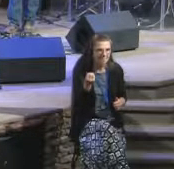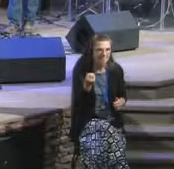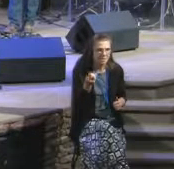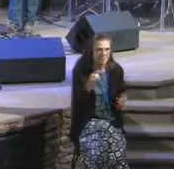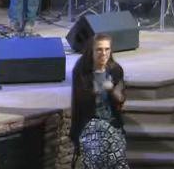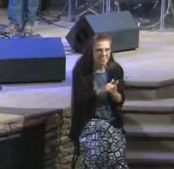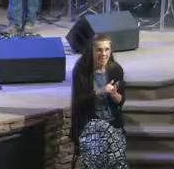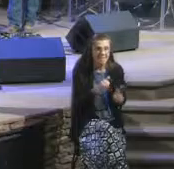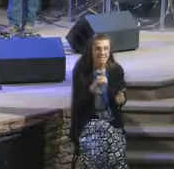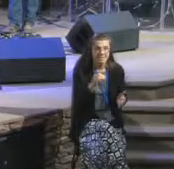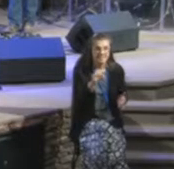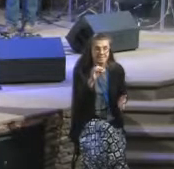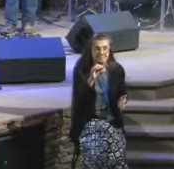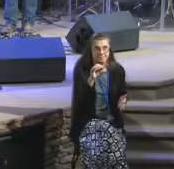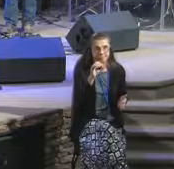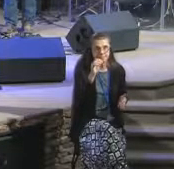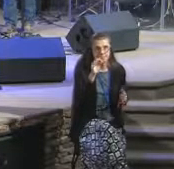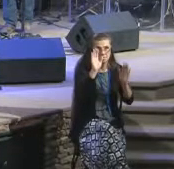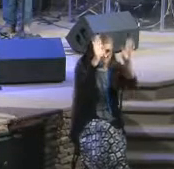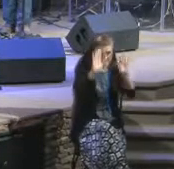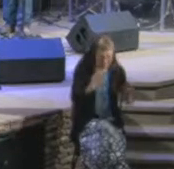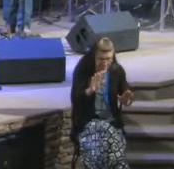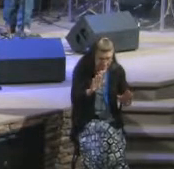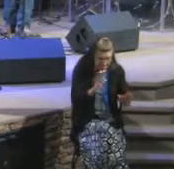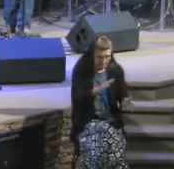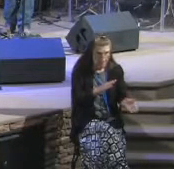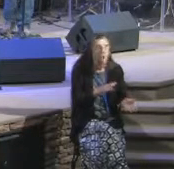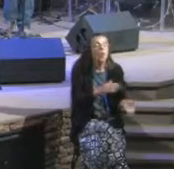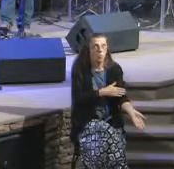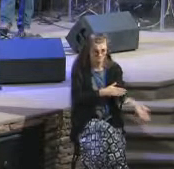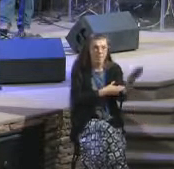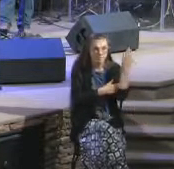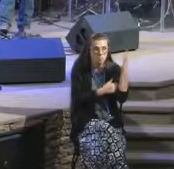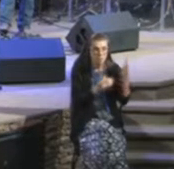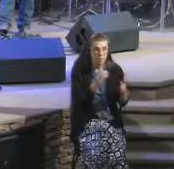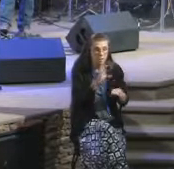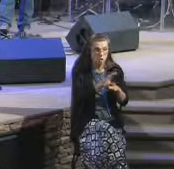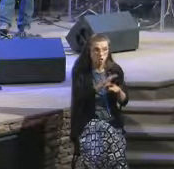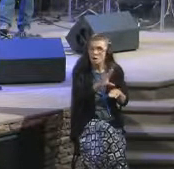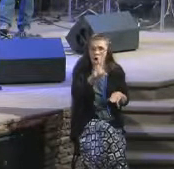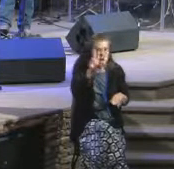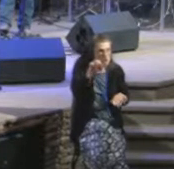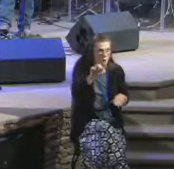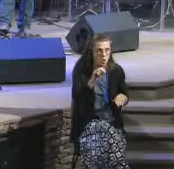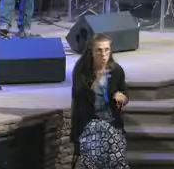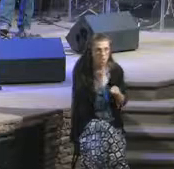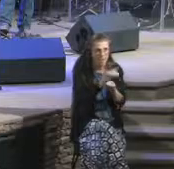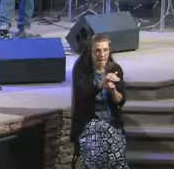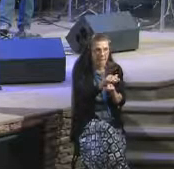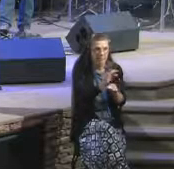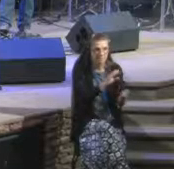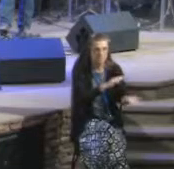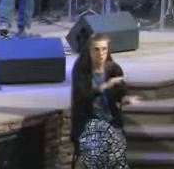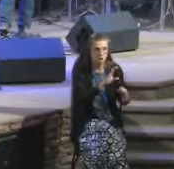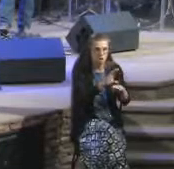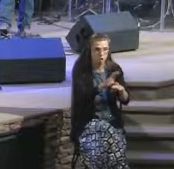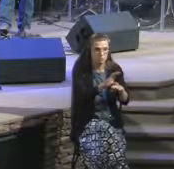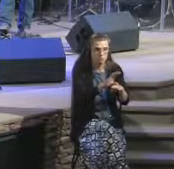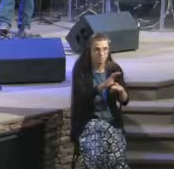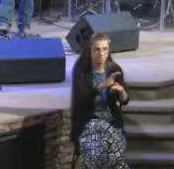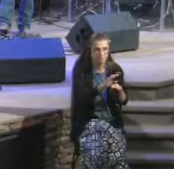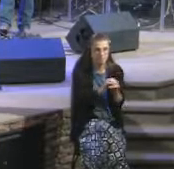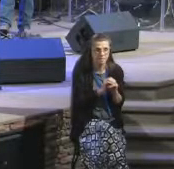that Sunday, which is the 30th, we're going to have a morning service. We will not be having an evening service. So what we have decided to do, what John